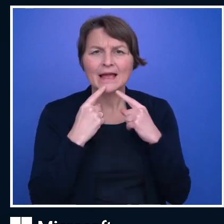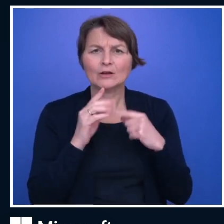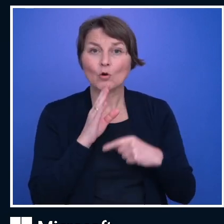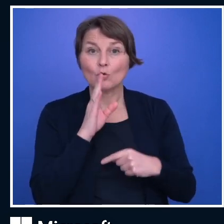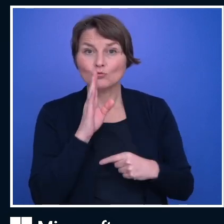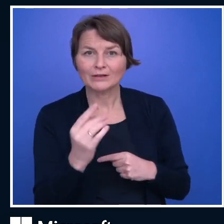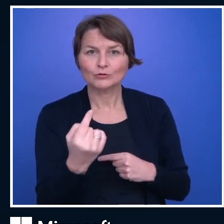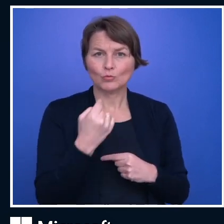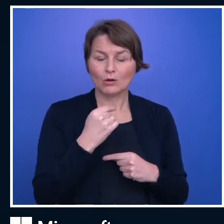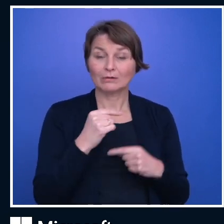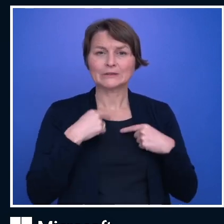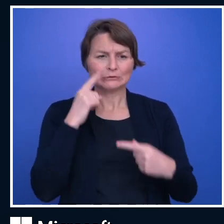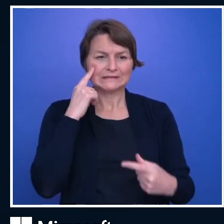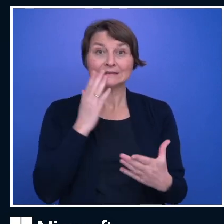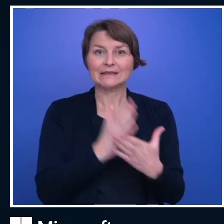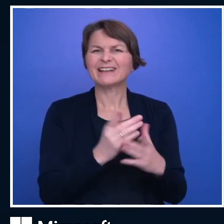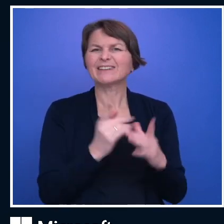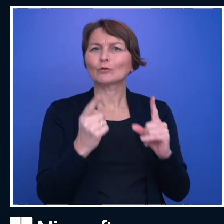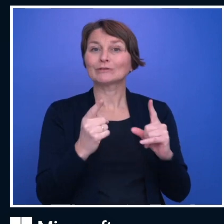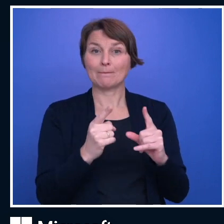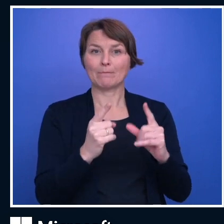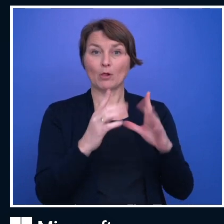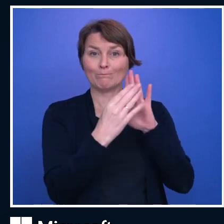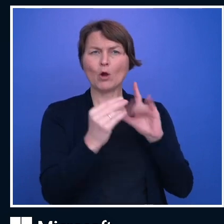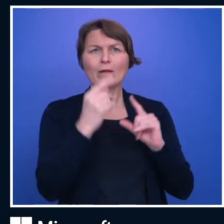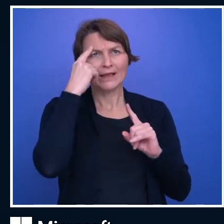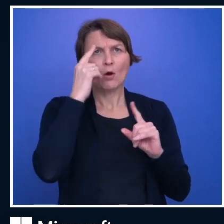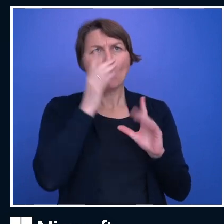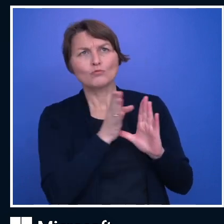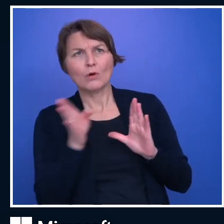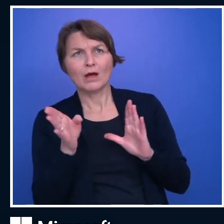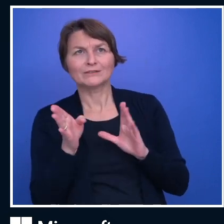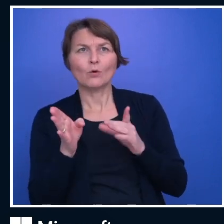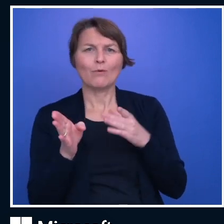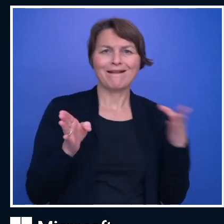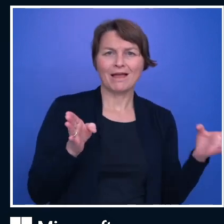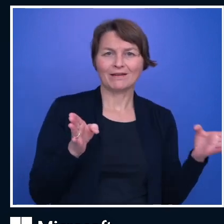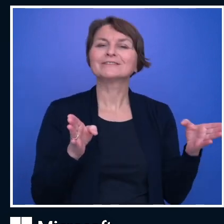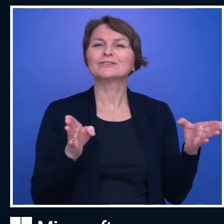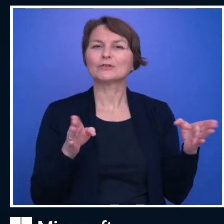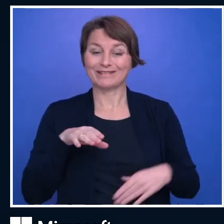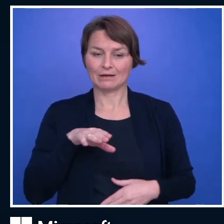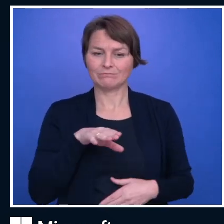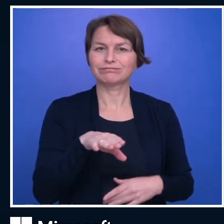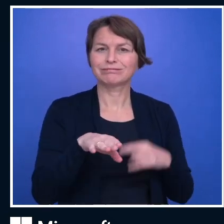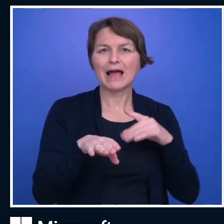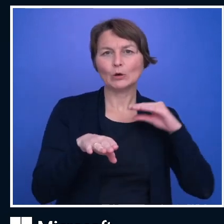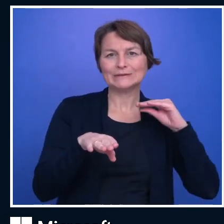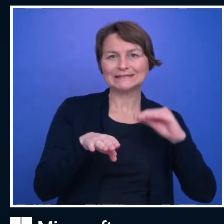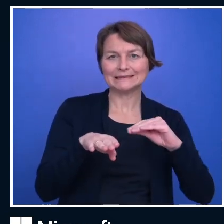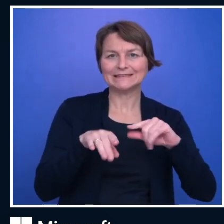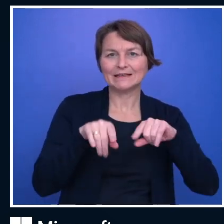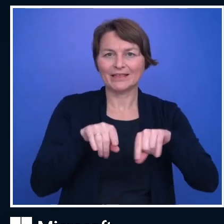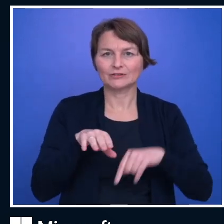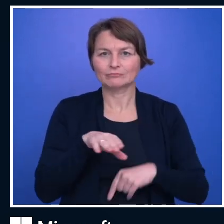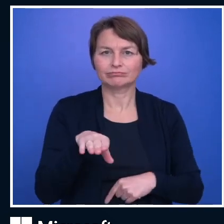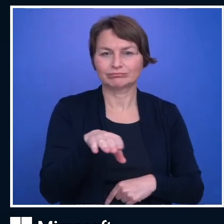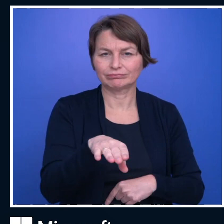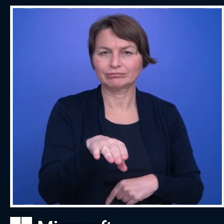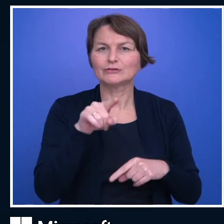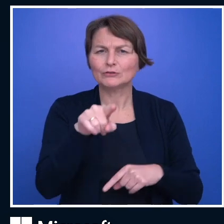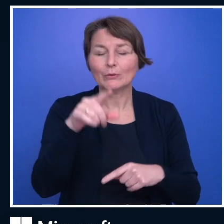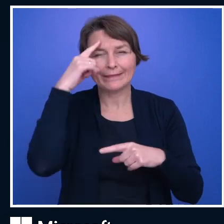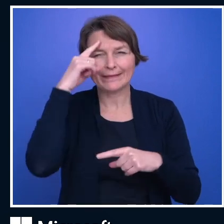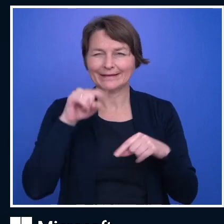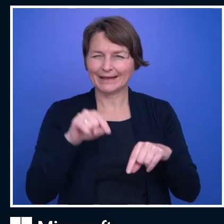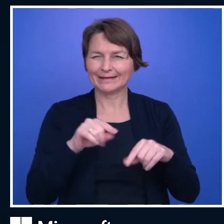decided to go right, it gets a reward. And that's the path it takes. That's how reinforcement works. It's completely different from your basic